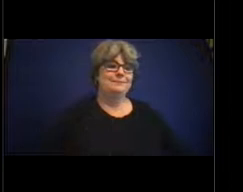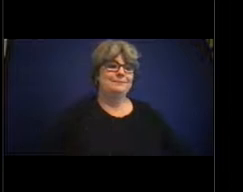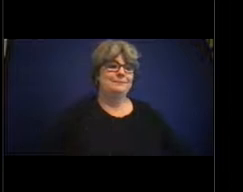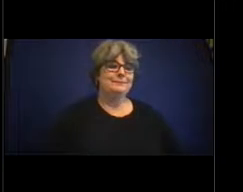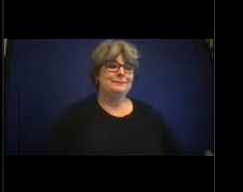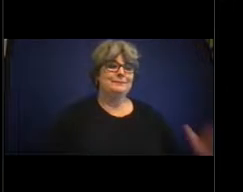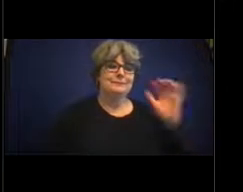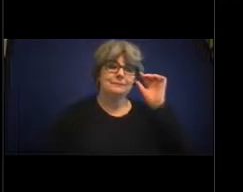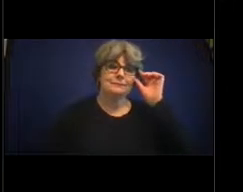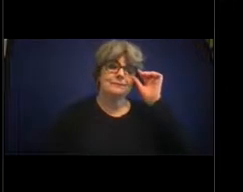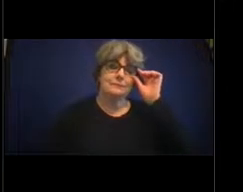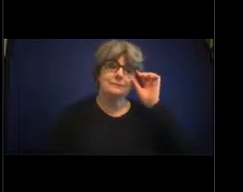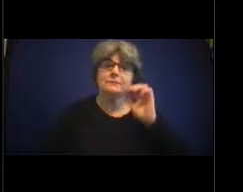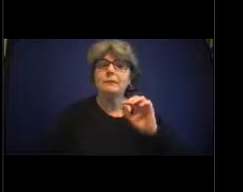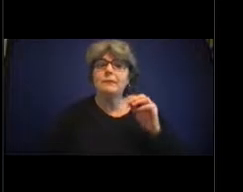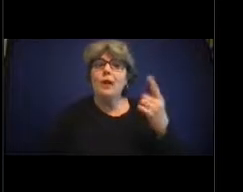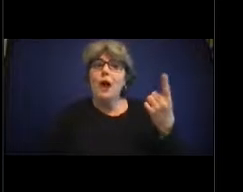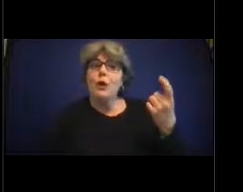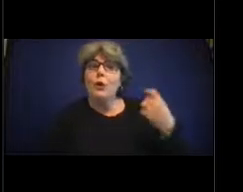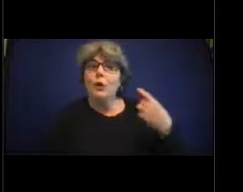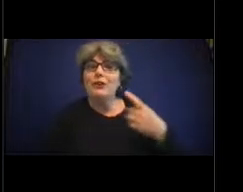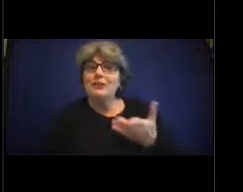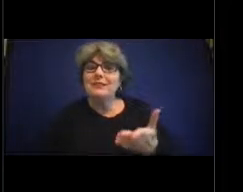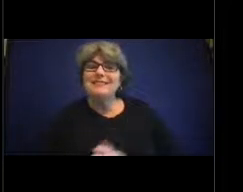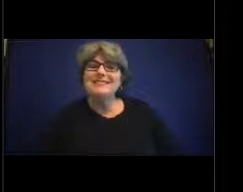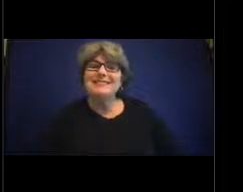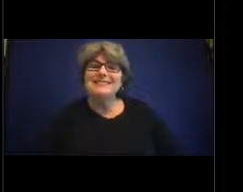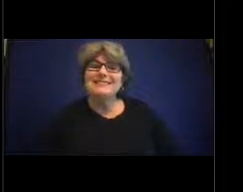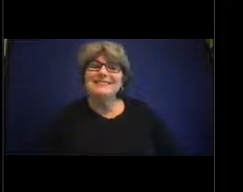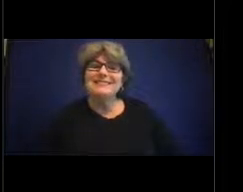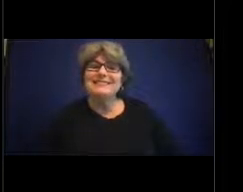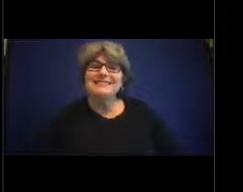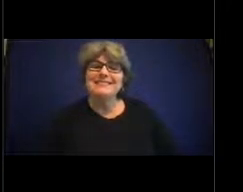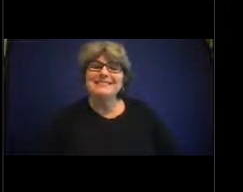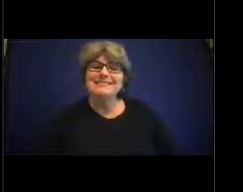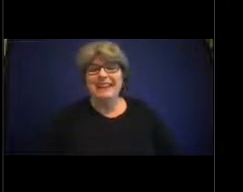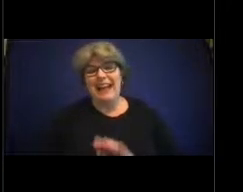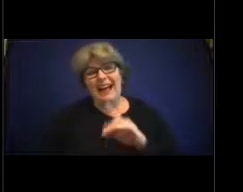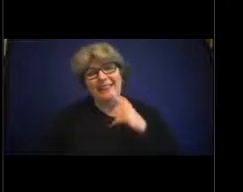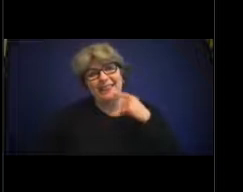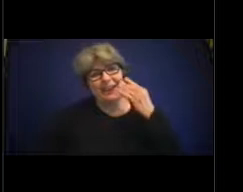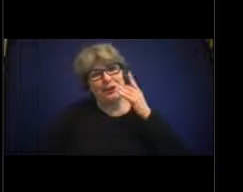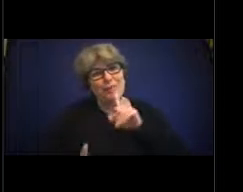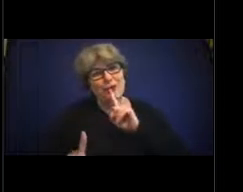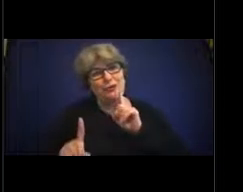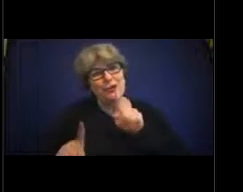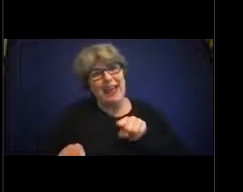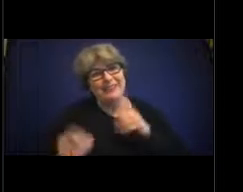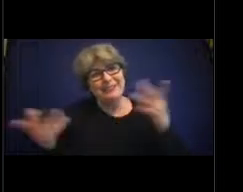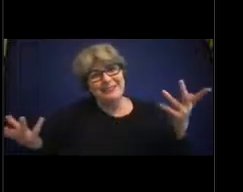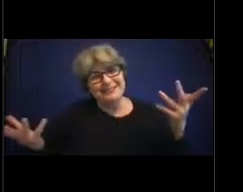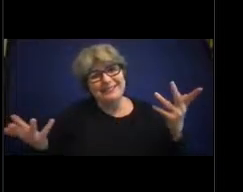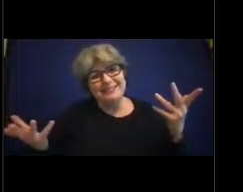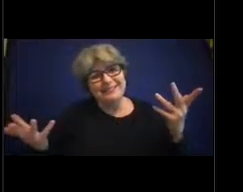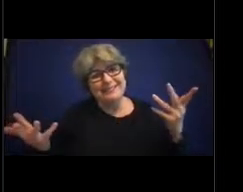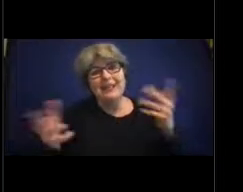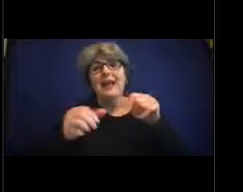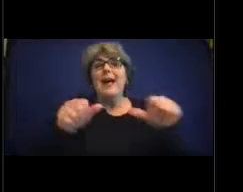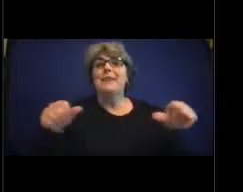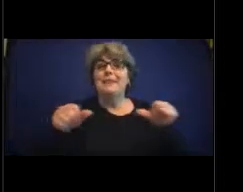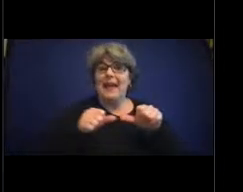yeah, there's a question pop up next. So I think I might have spoiled this already, but the area that